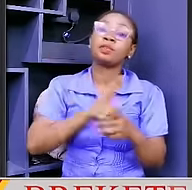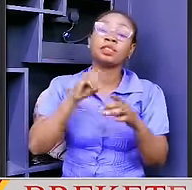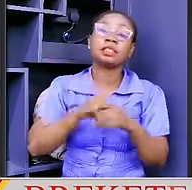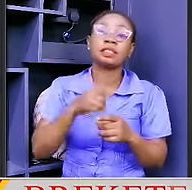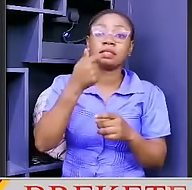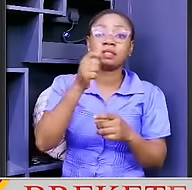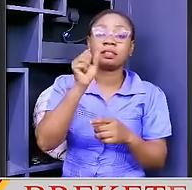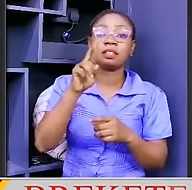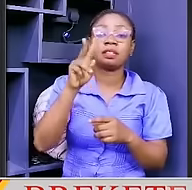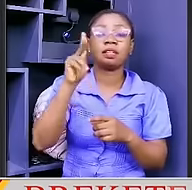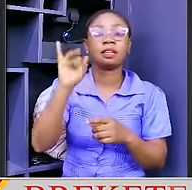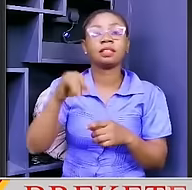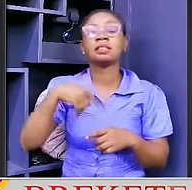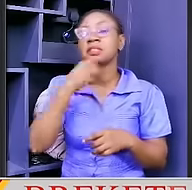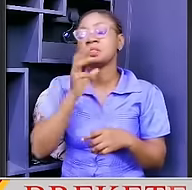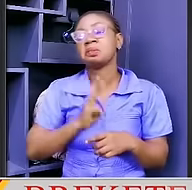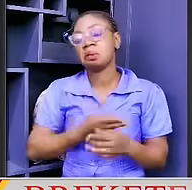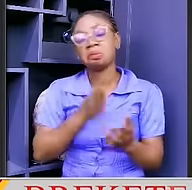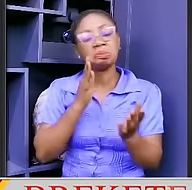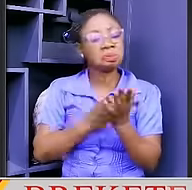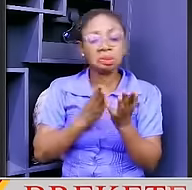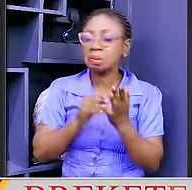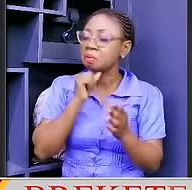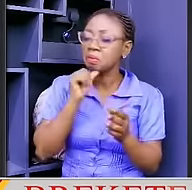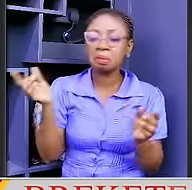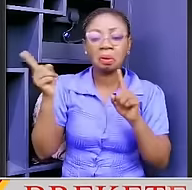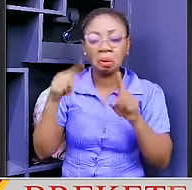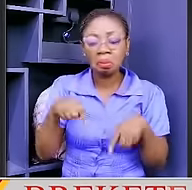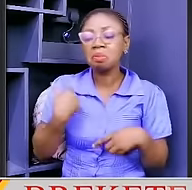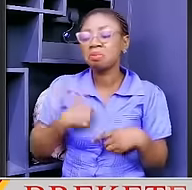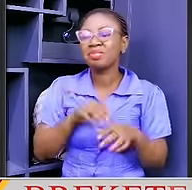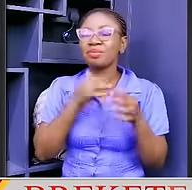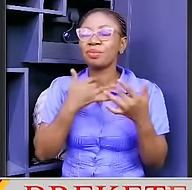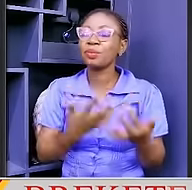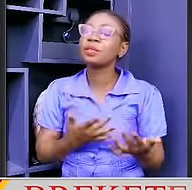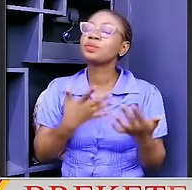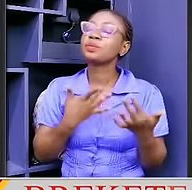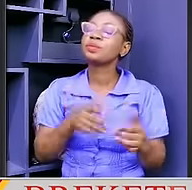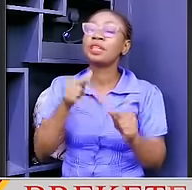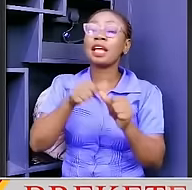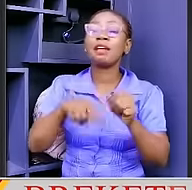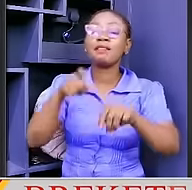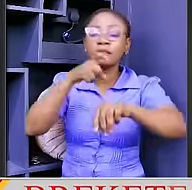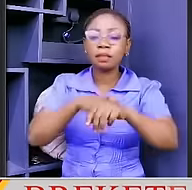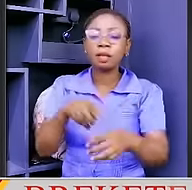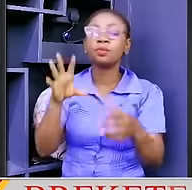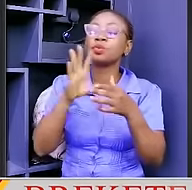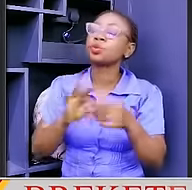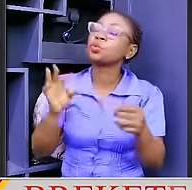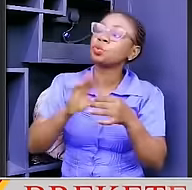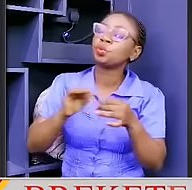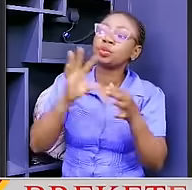tell us, see, budget never come, more wait. Now, so every time, so story they tell us. So